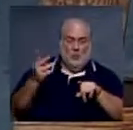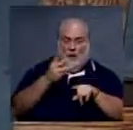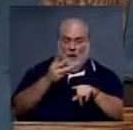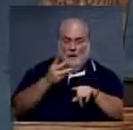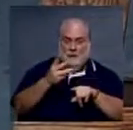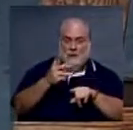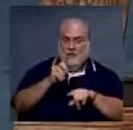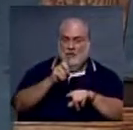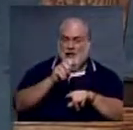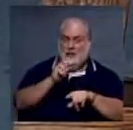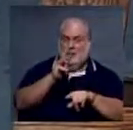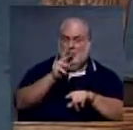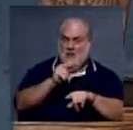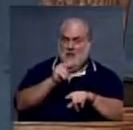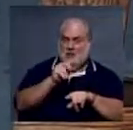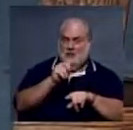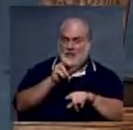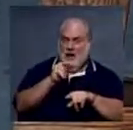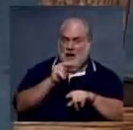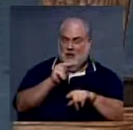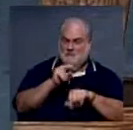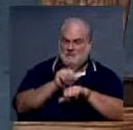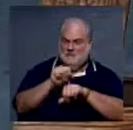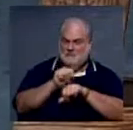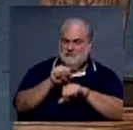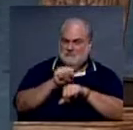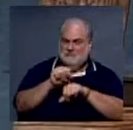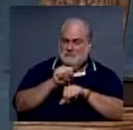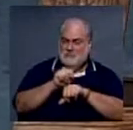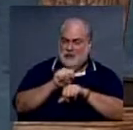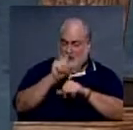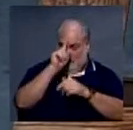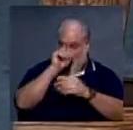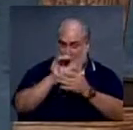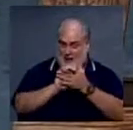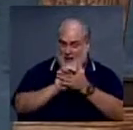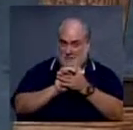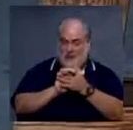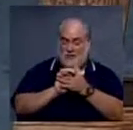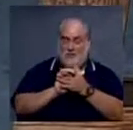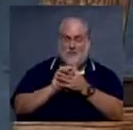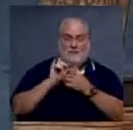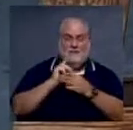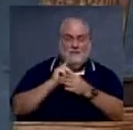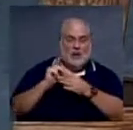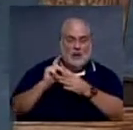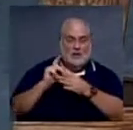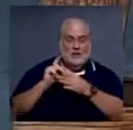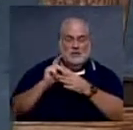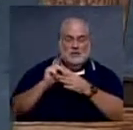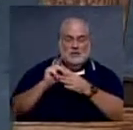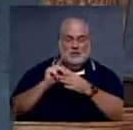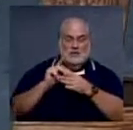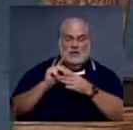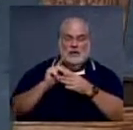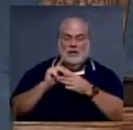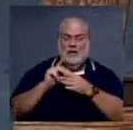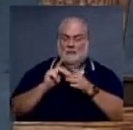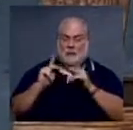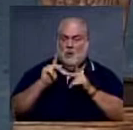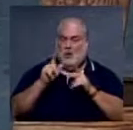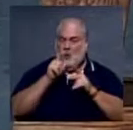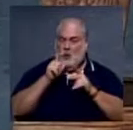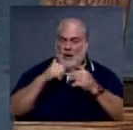though, those business professionals that have dogs that might be killing their lunch break to rush home to let their dogs